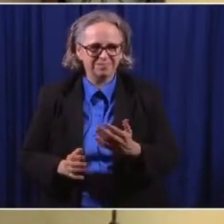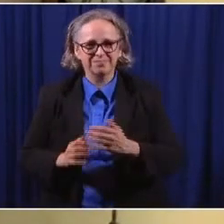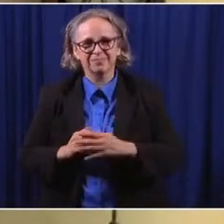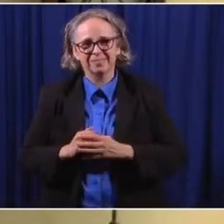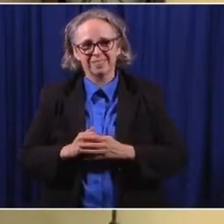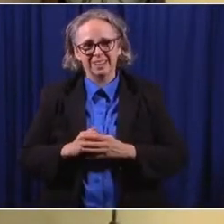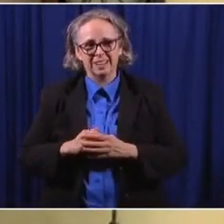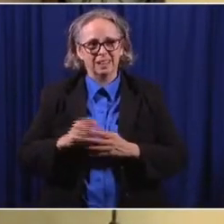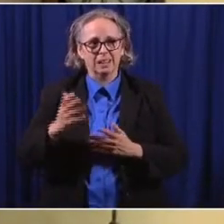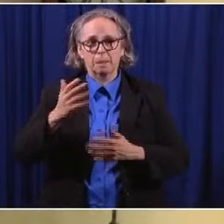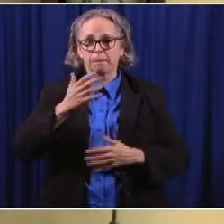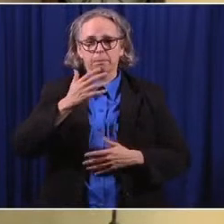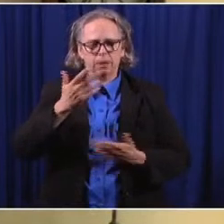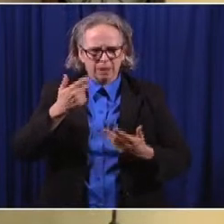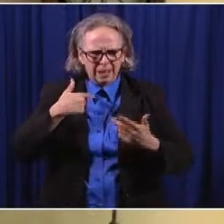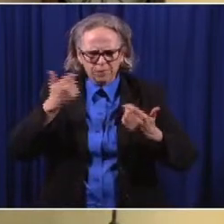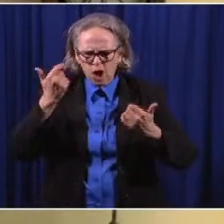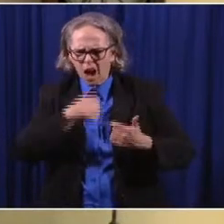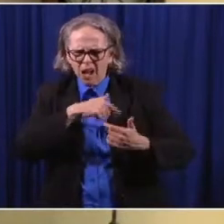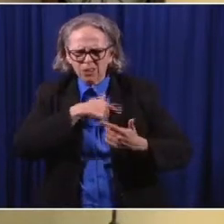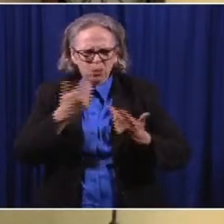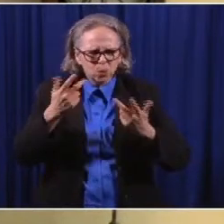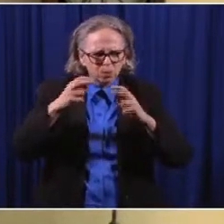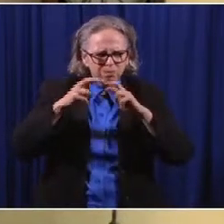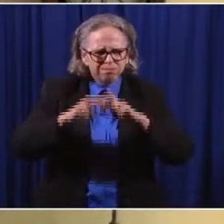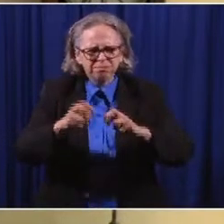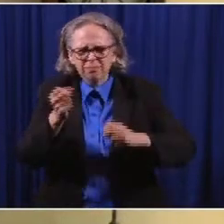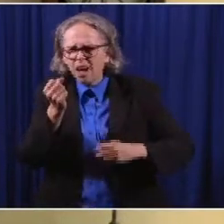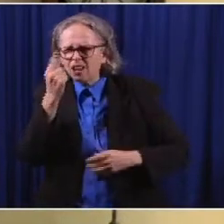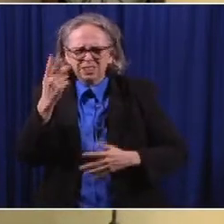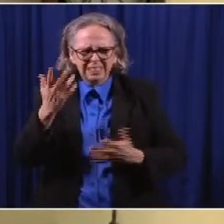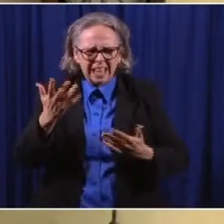of exactly when someone is contagious.